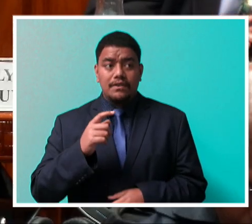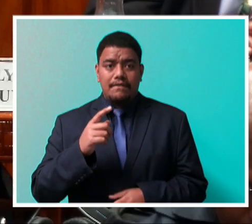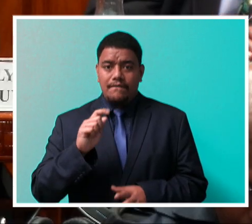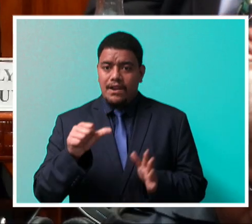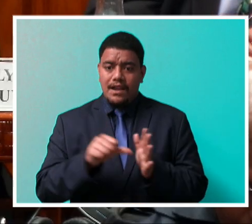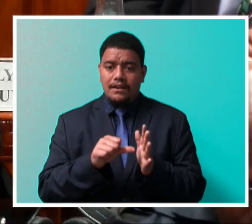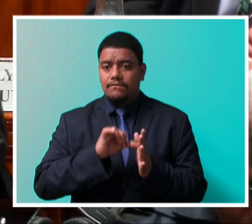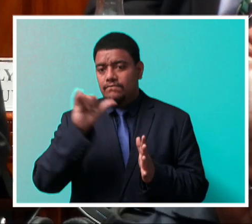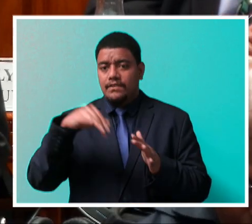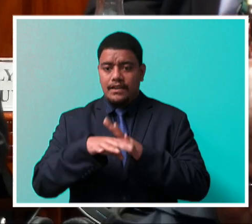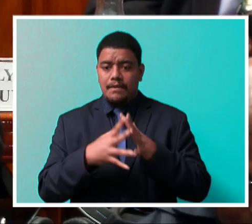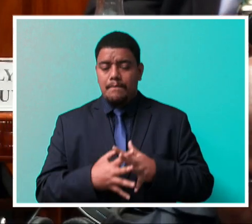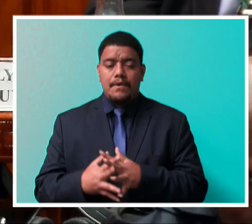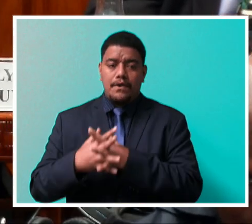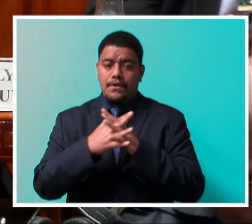Fiji, being Category 1,